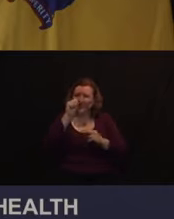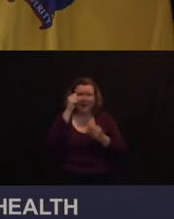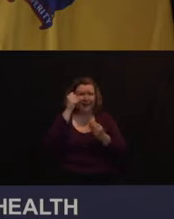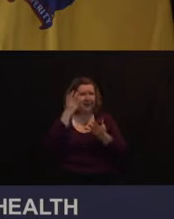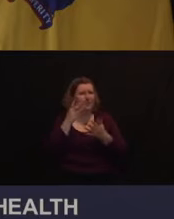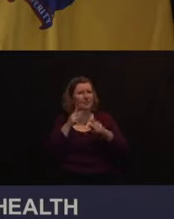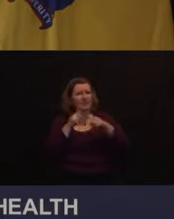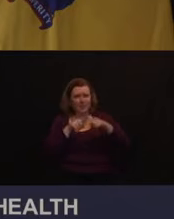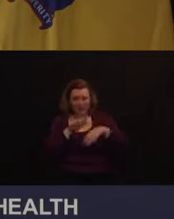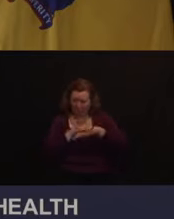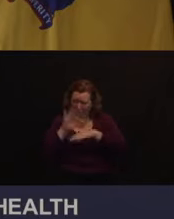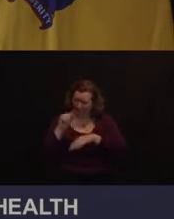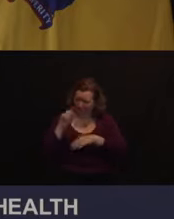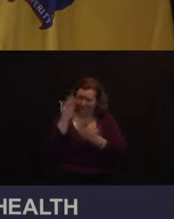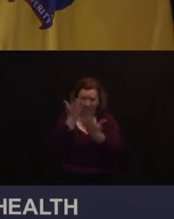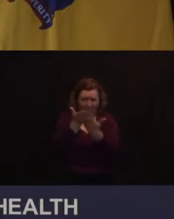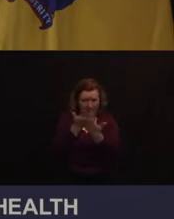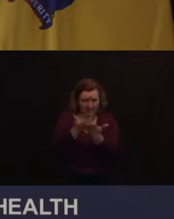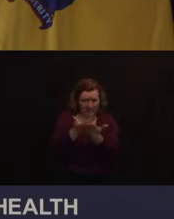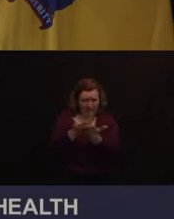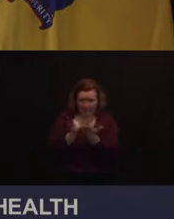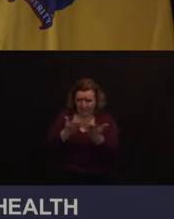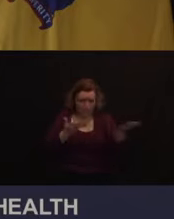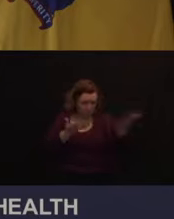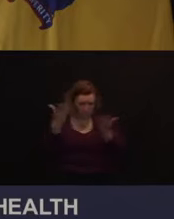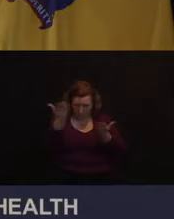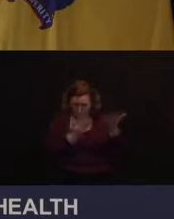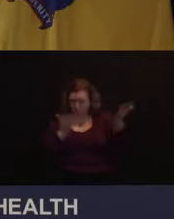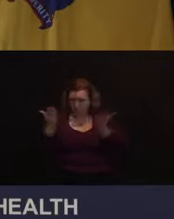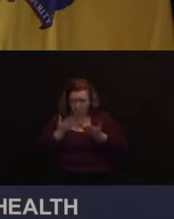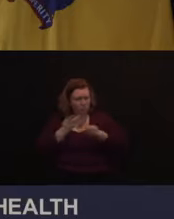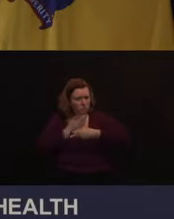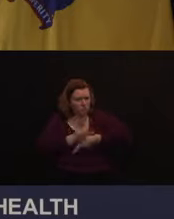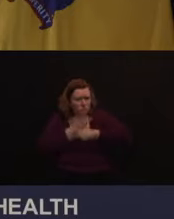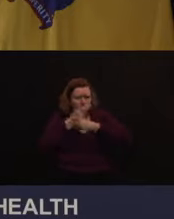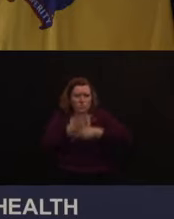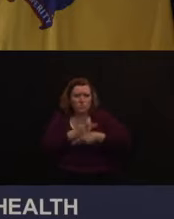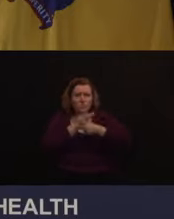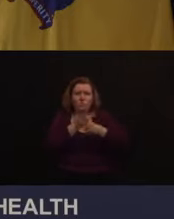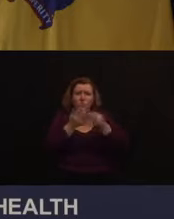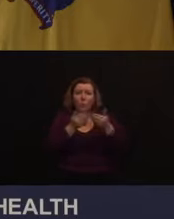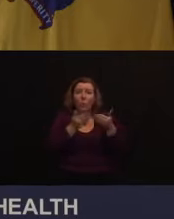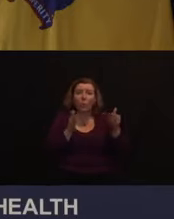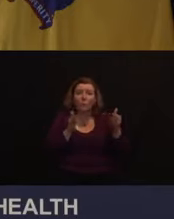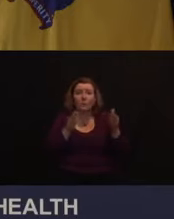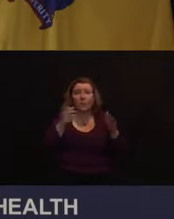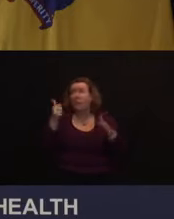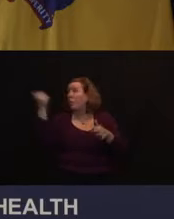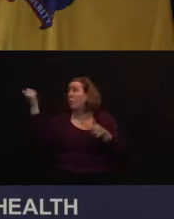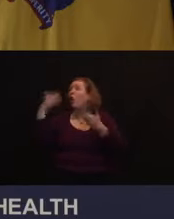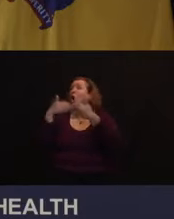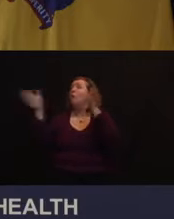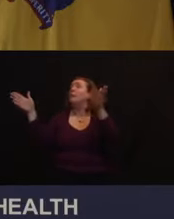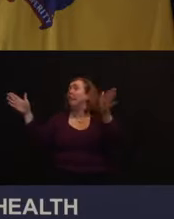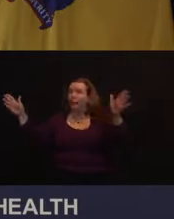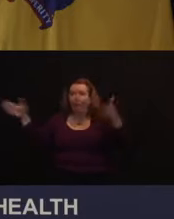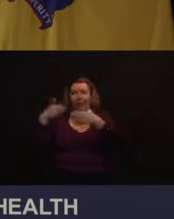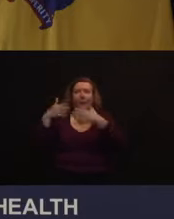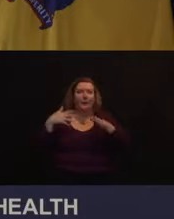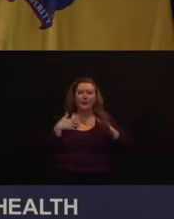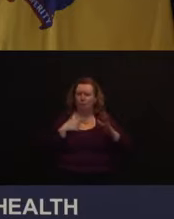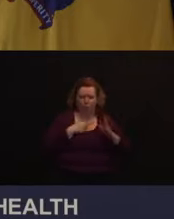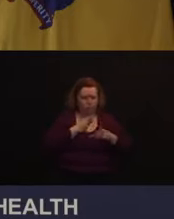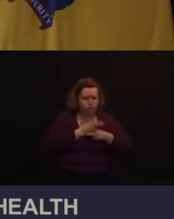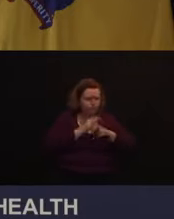and methodical state on reopening. I'll come back to that in a second, of any state in America. And secondly,